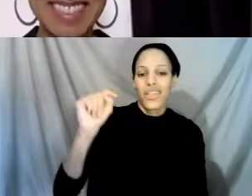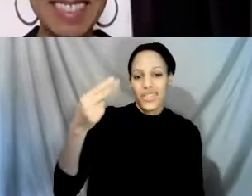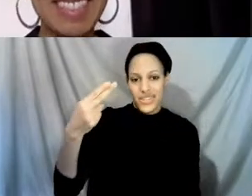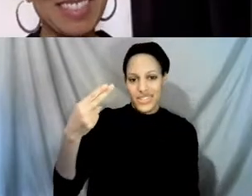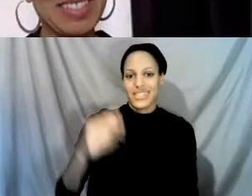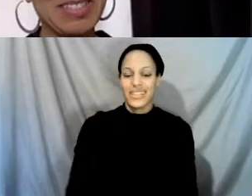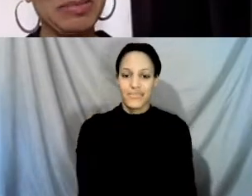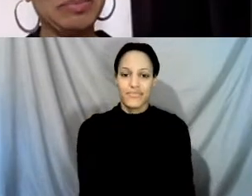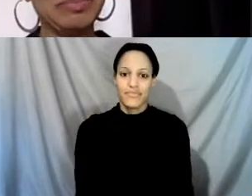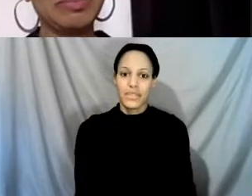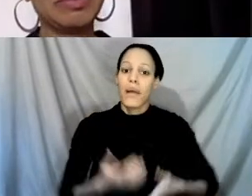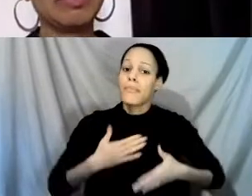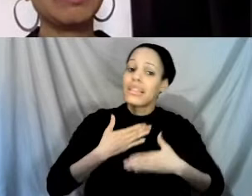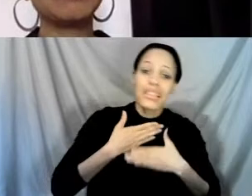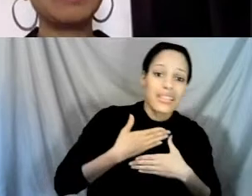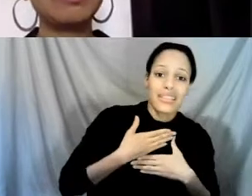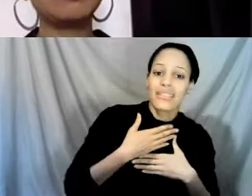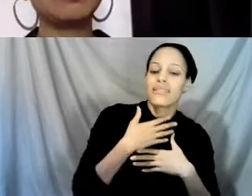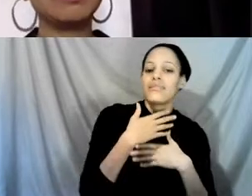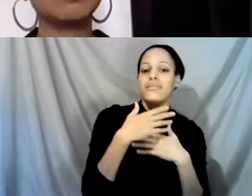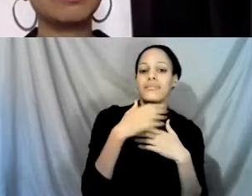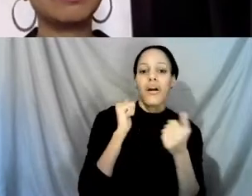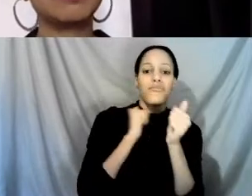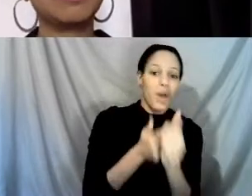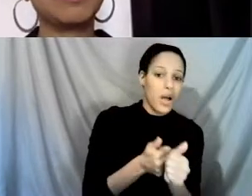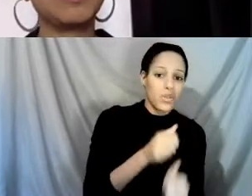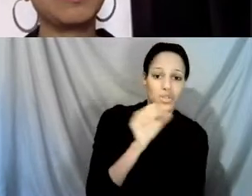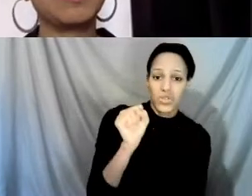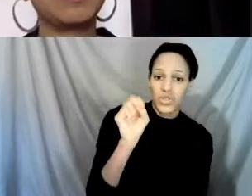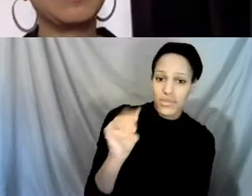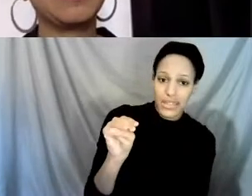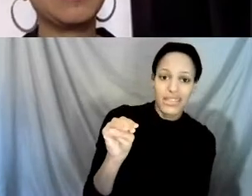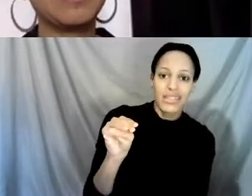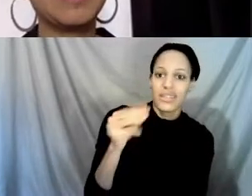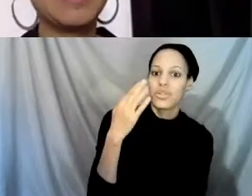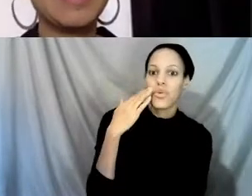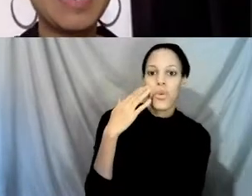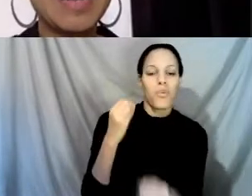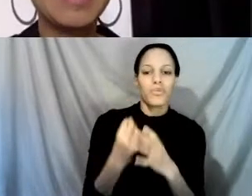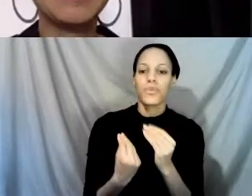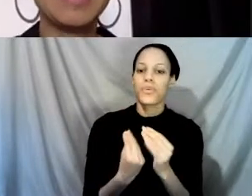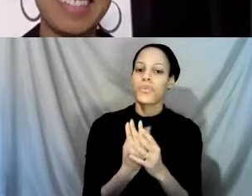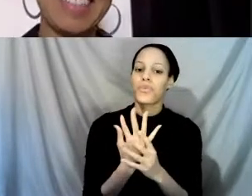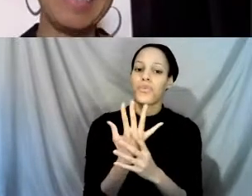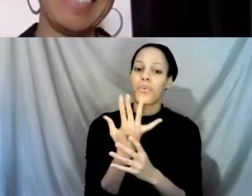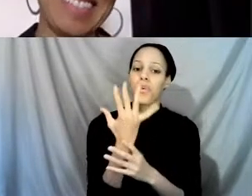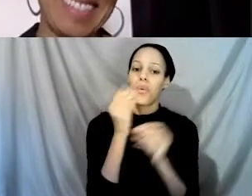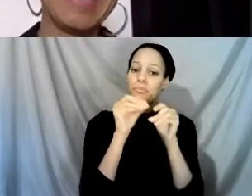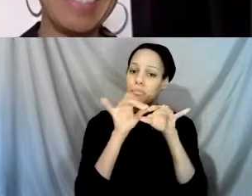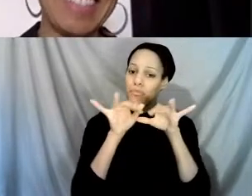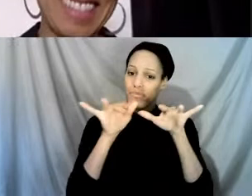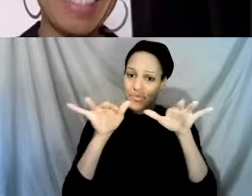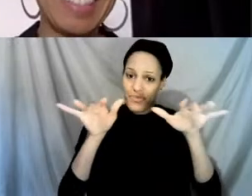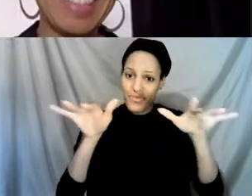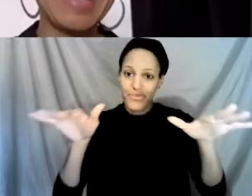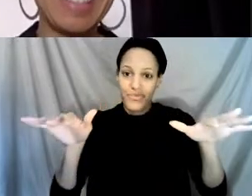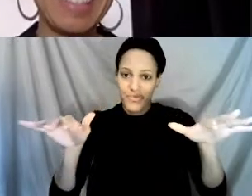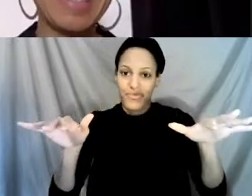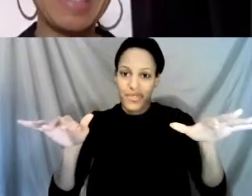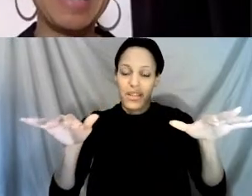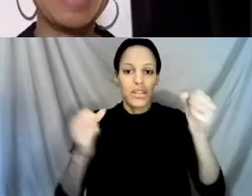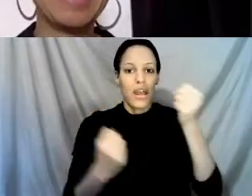This. And follow us on our social media so that you know, let's grow this beautiful community and bringing in